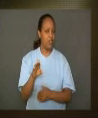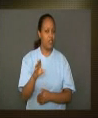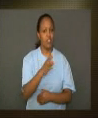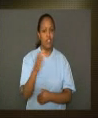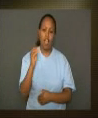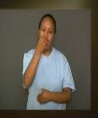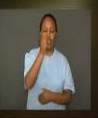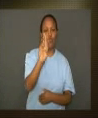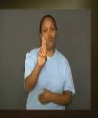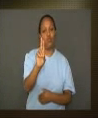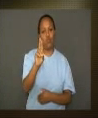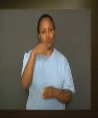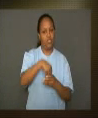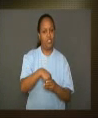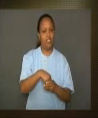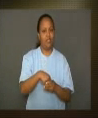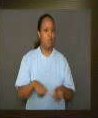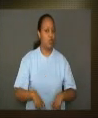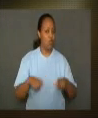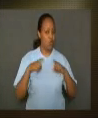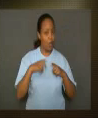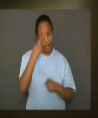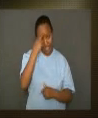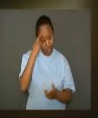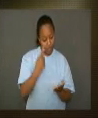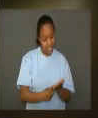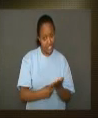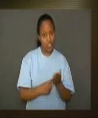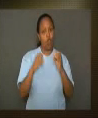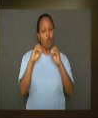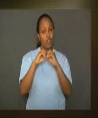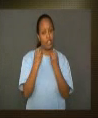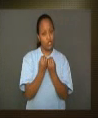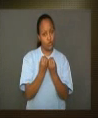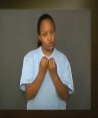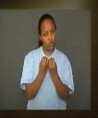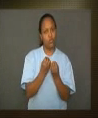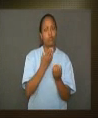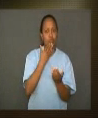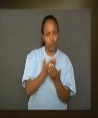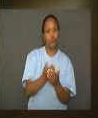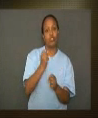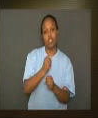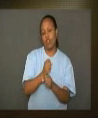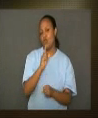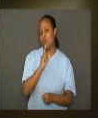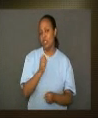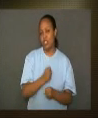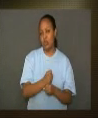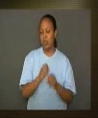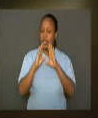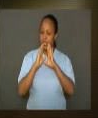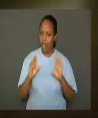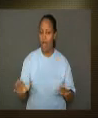the AU because these organizations do a lot of good work to restore